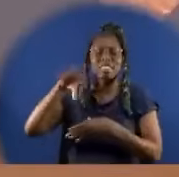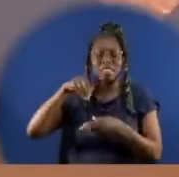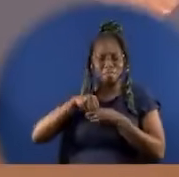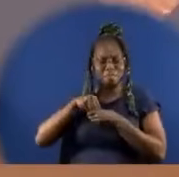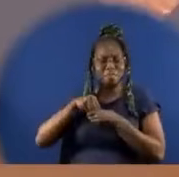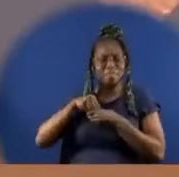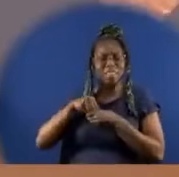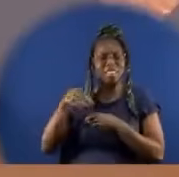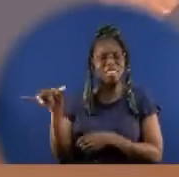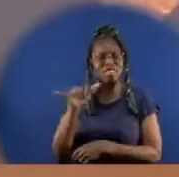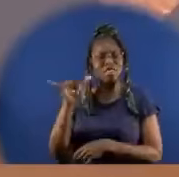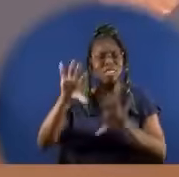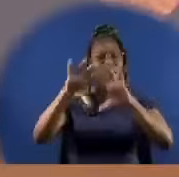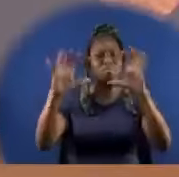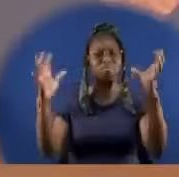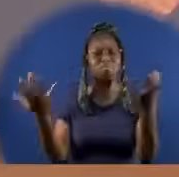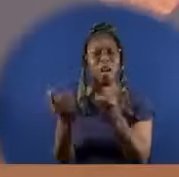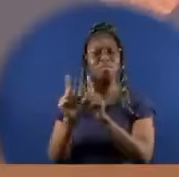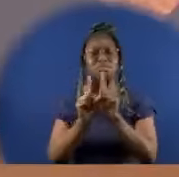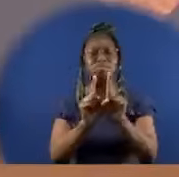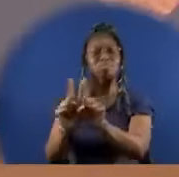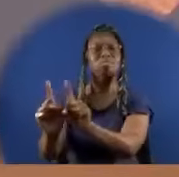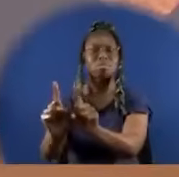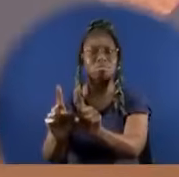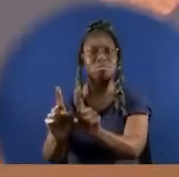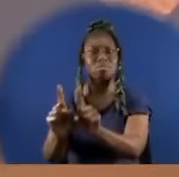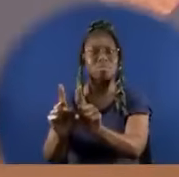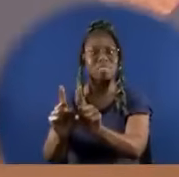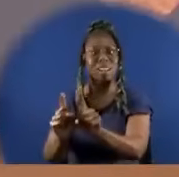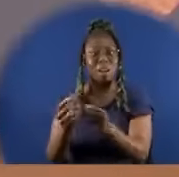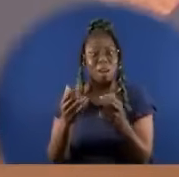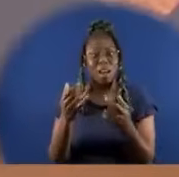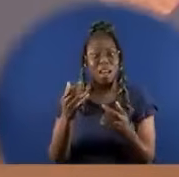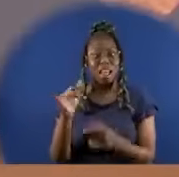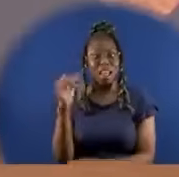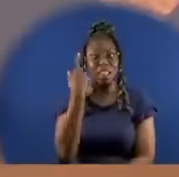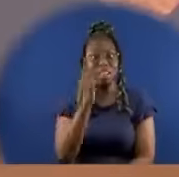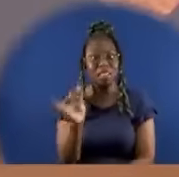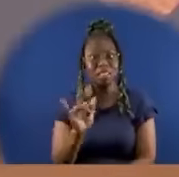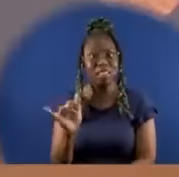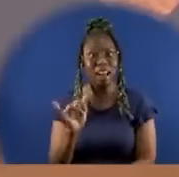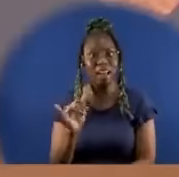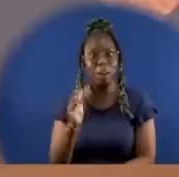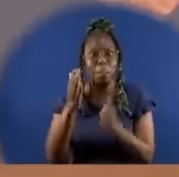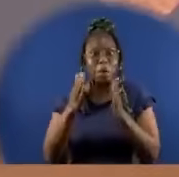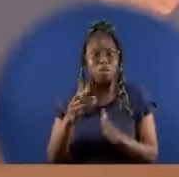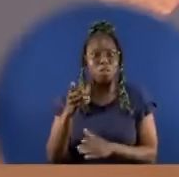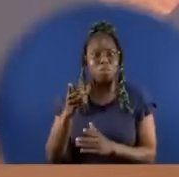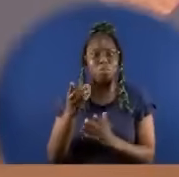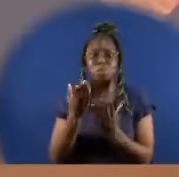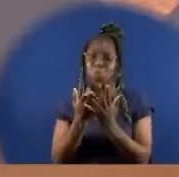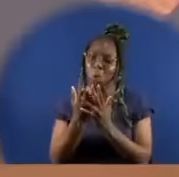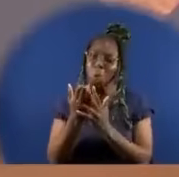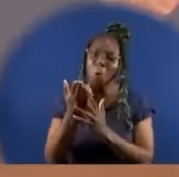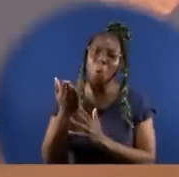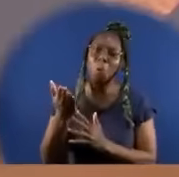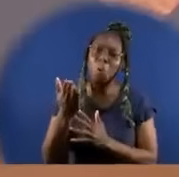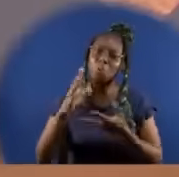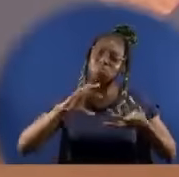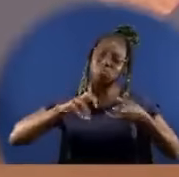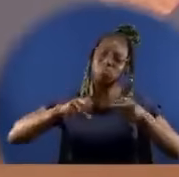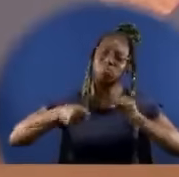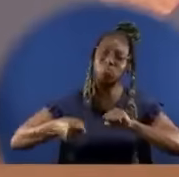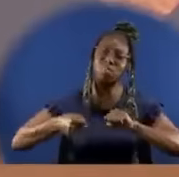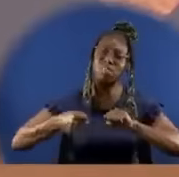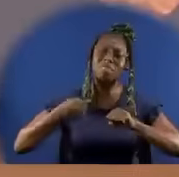the world. It looks like somebody who is going through a rough patch but still saying to oneself, weeping may endure for a